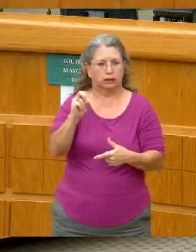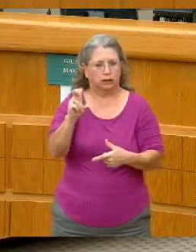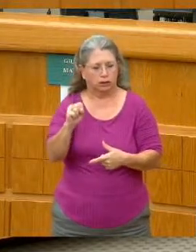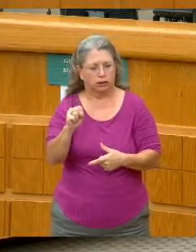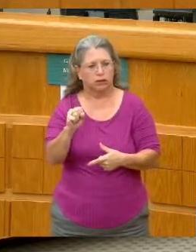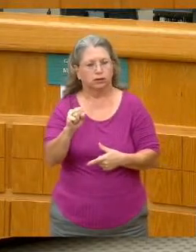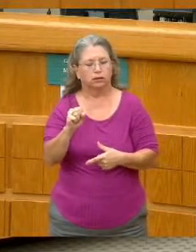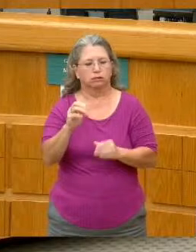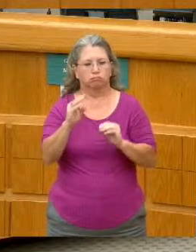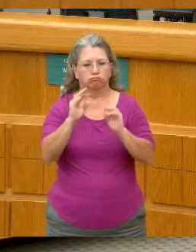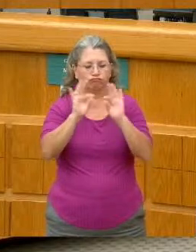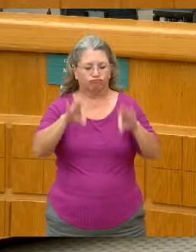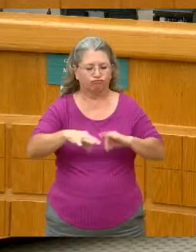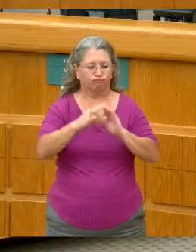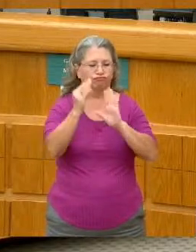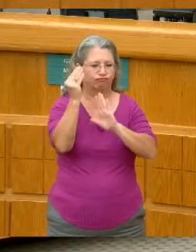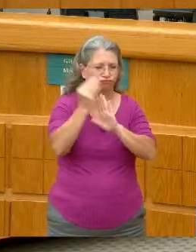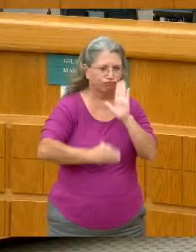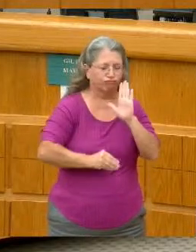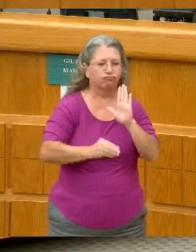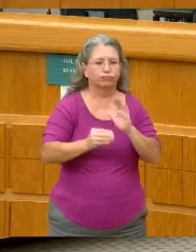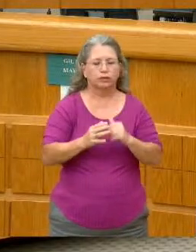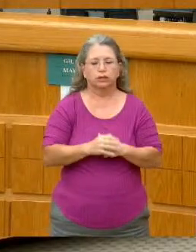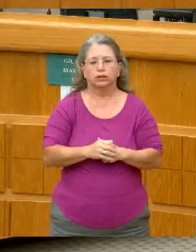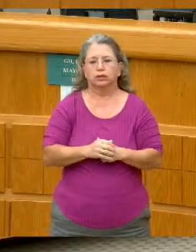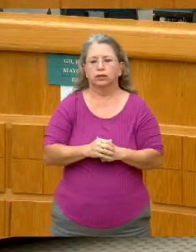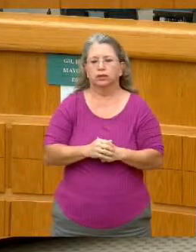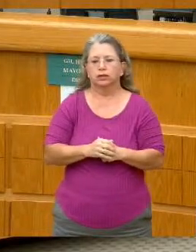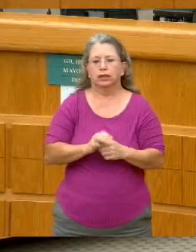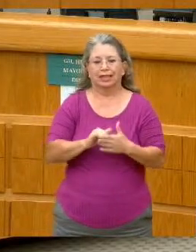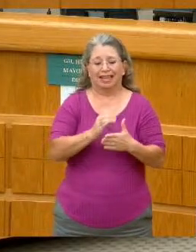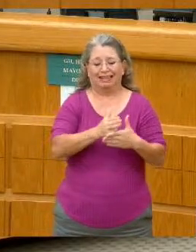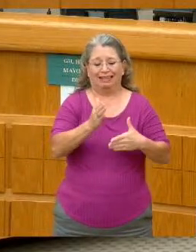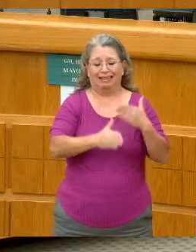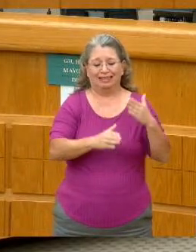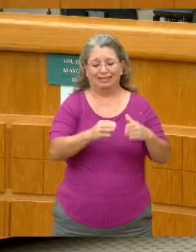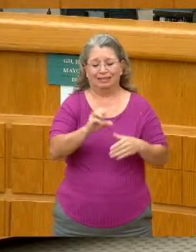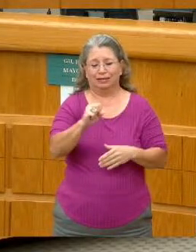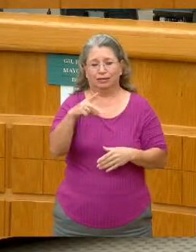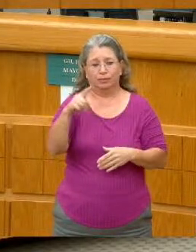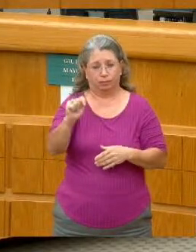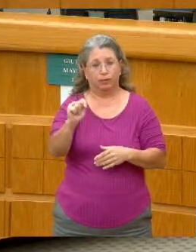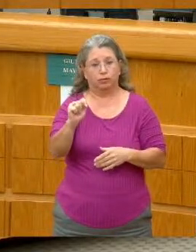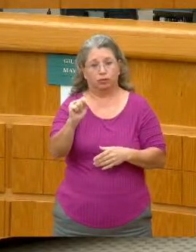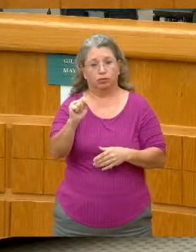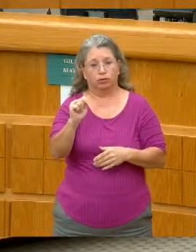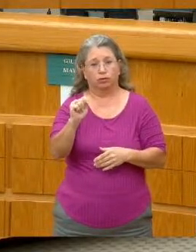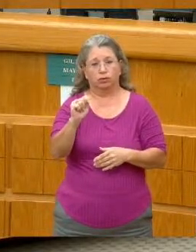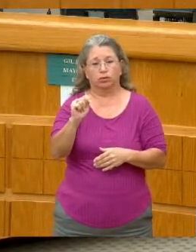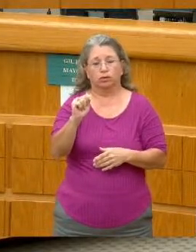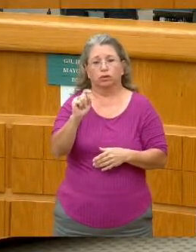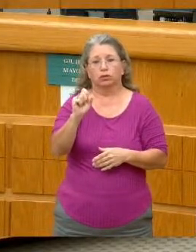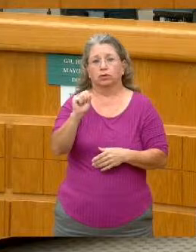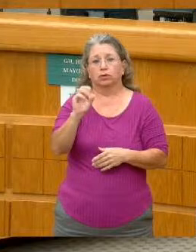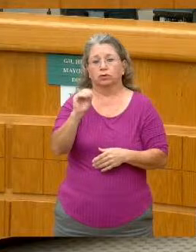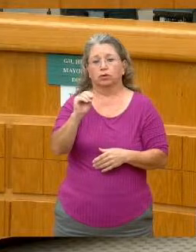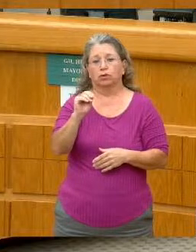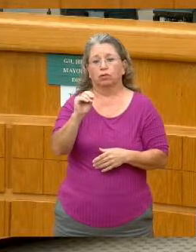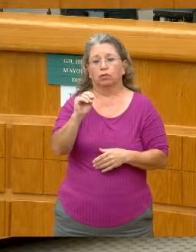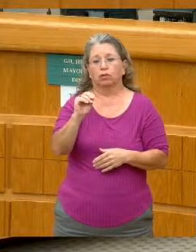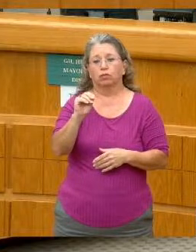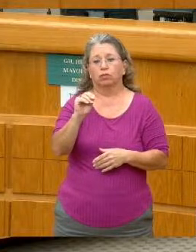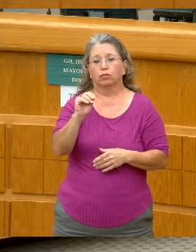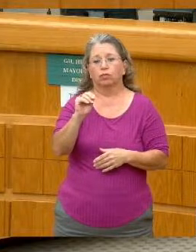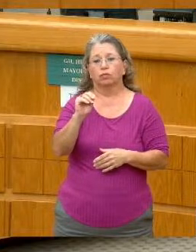they're going to be continuing that, but it's going to end at the end of September. And so in terms of the taking